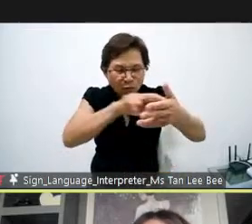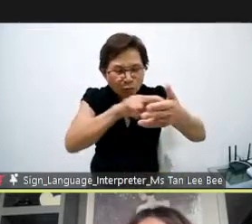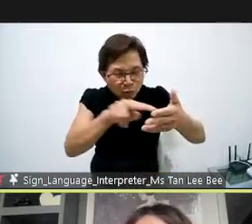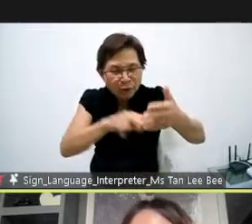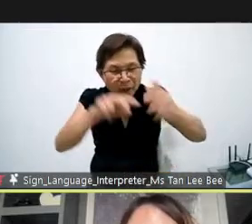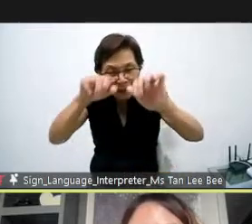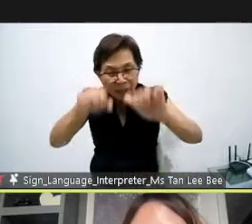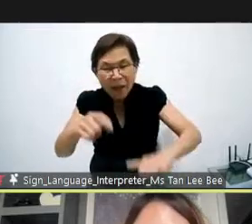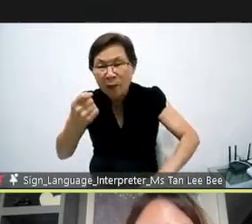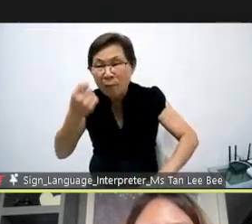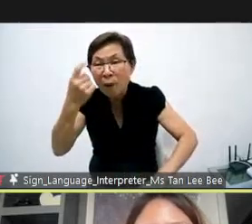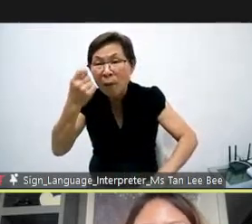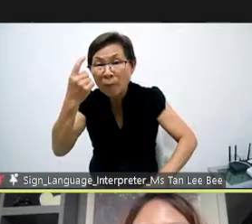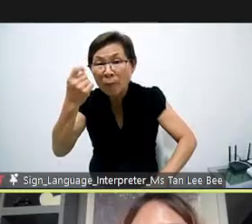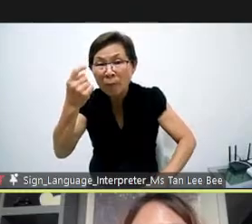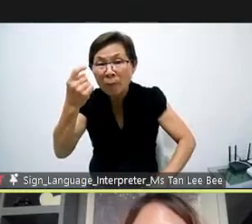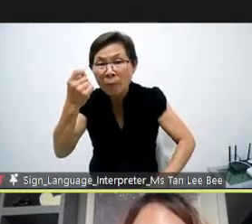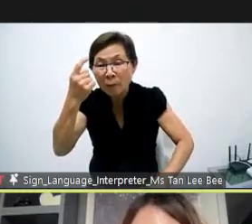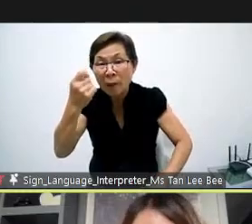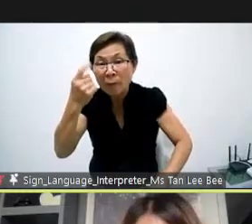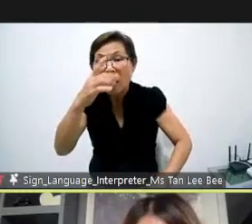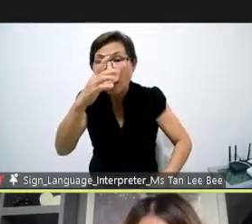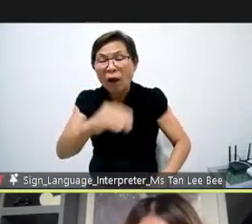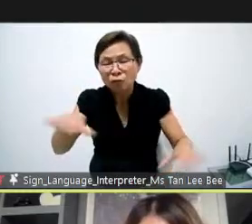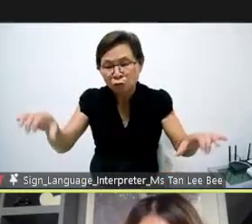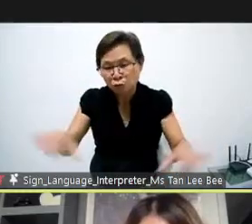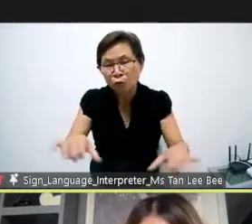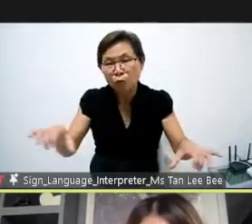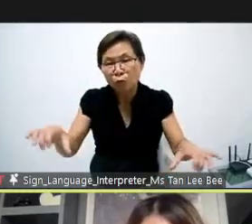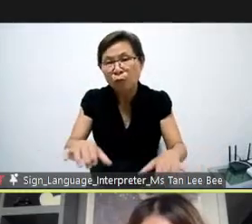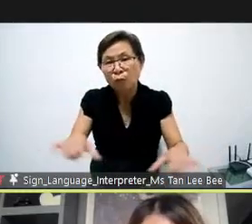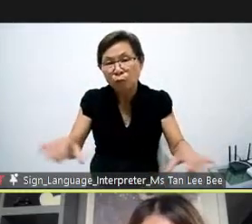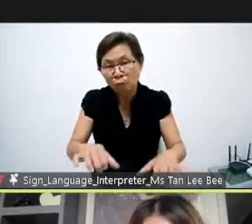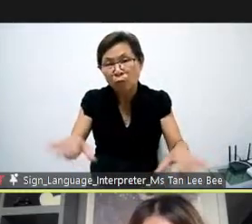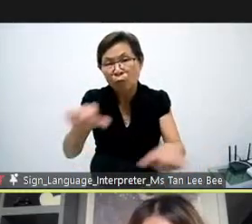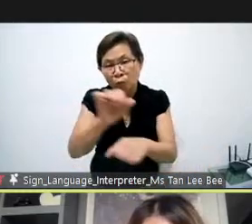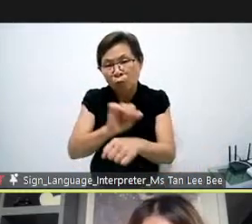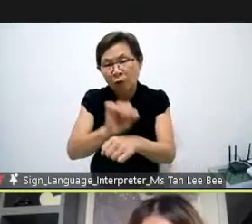able to understand and be able to perform on our platform.